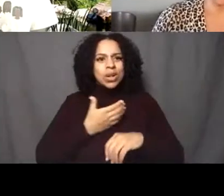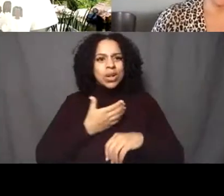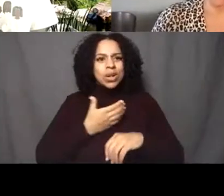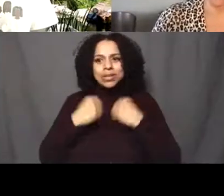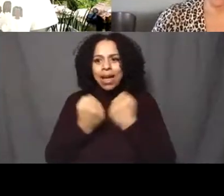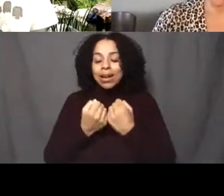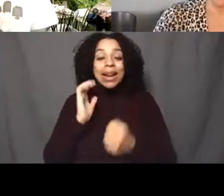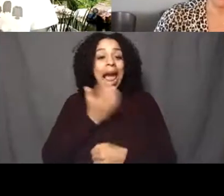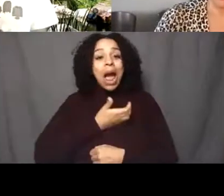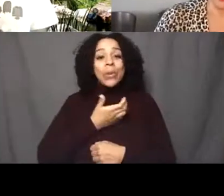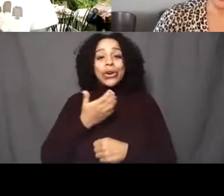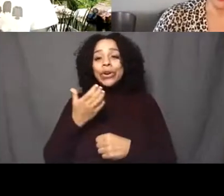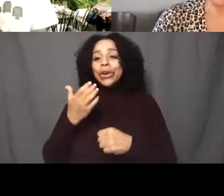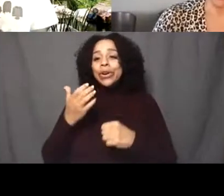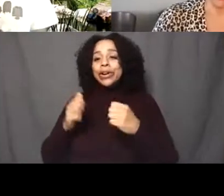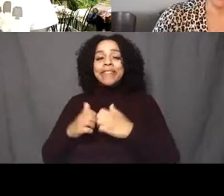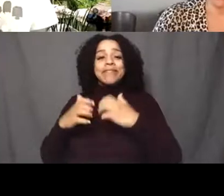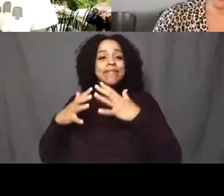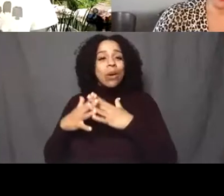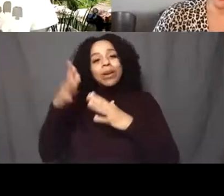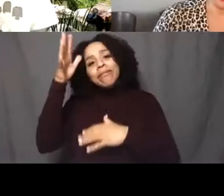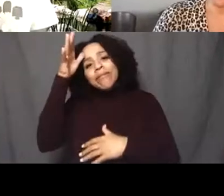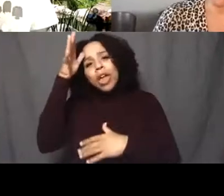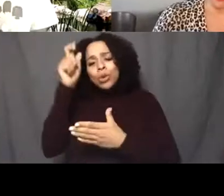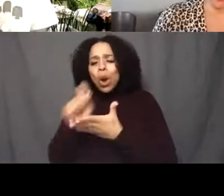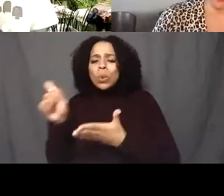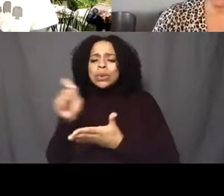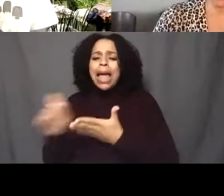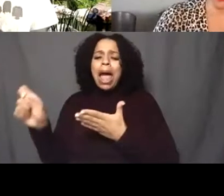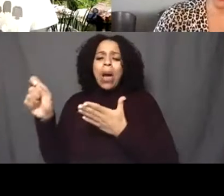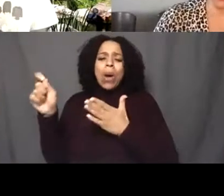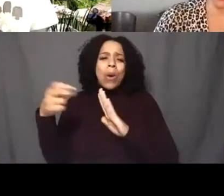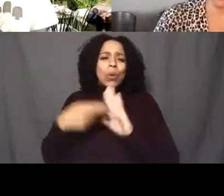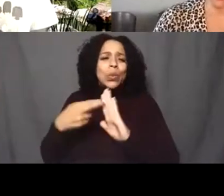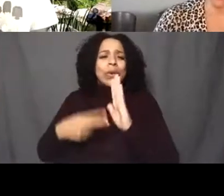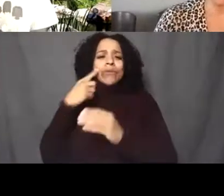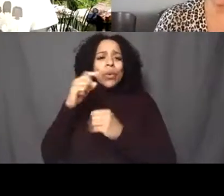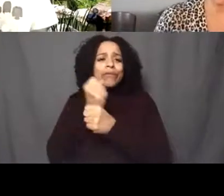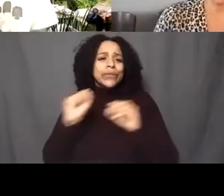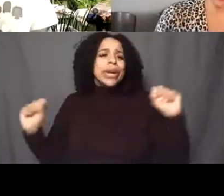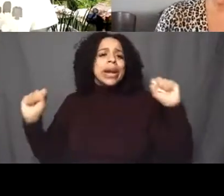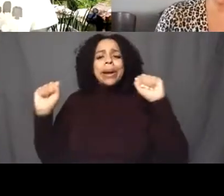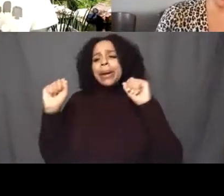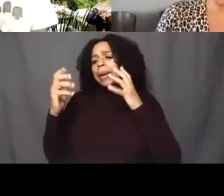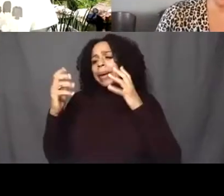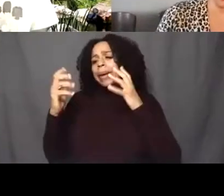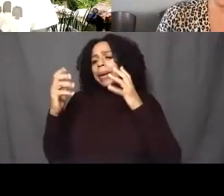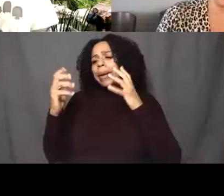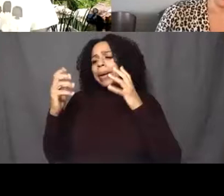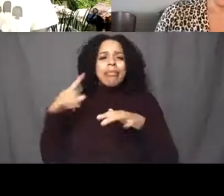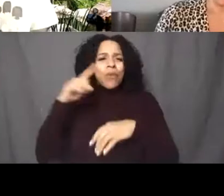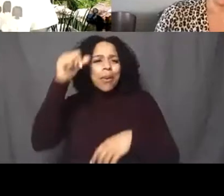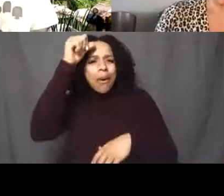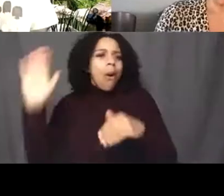of liberty and freedom and the inalienable rights of men, they didn't actually believe them to be true for most Americans, but Black people read those